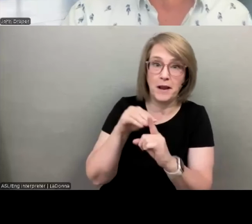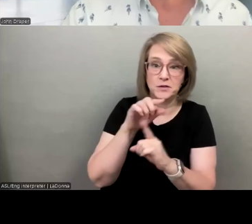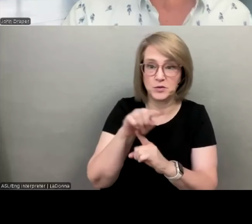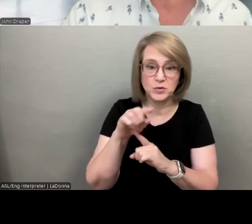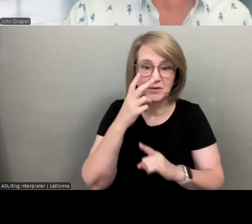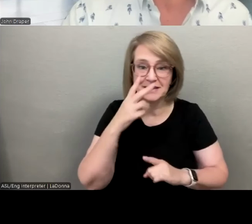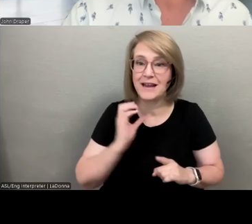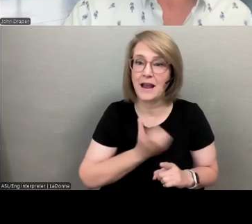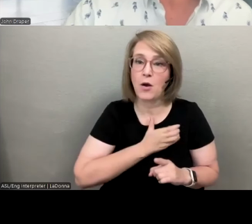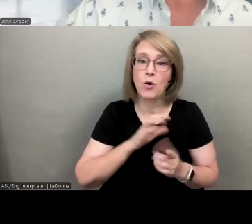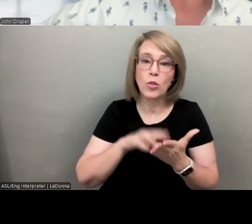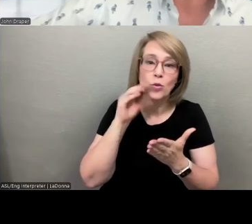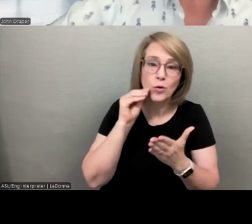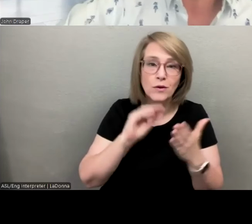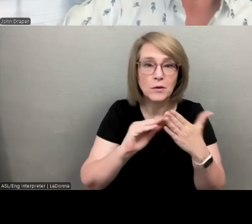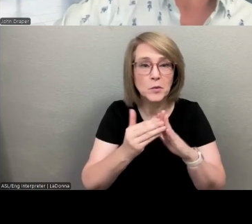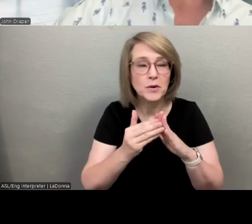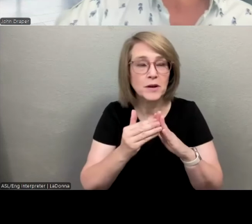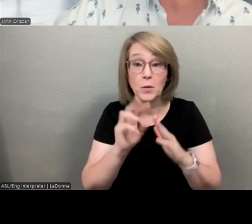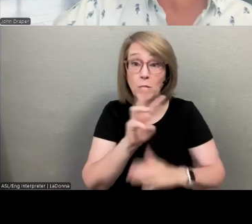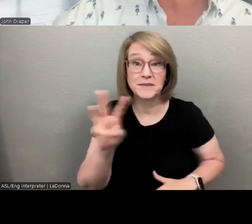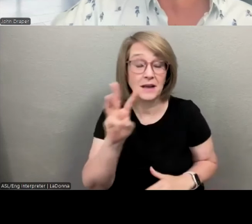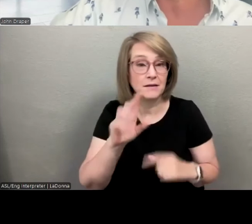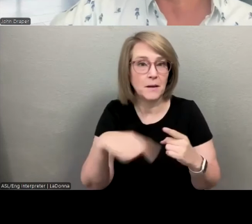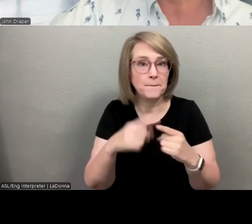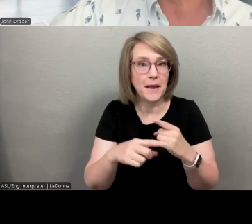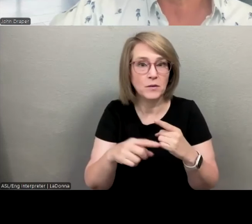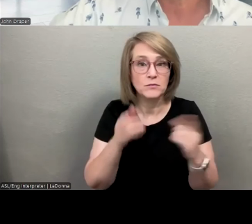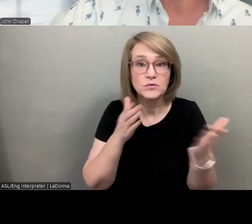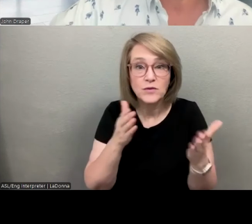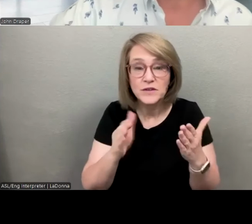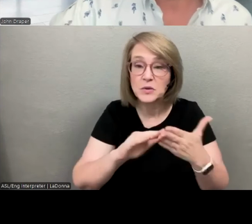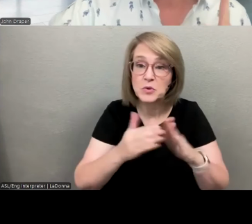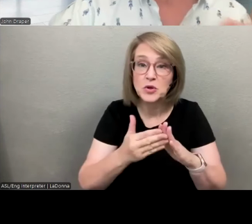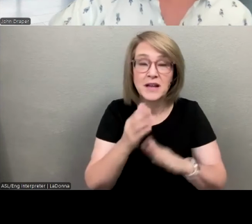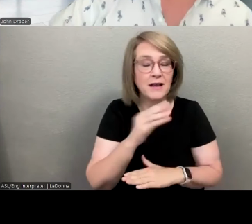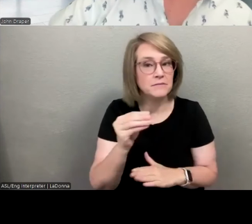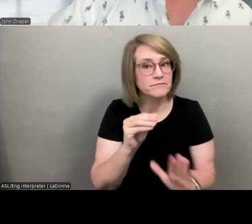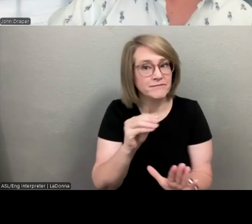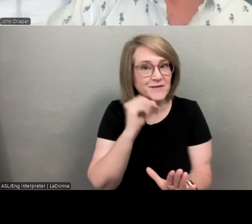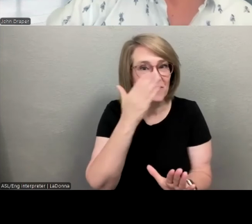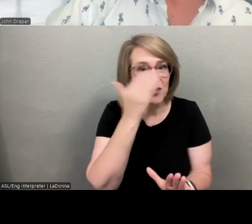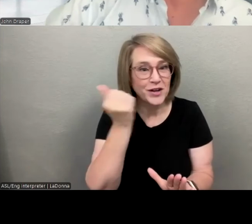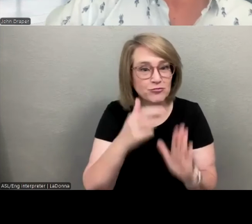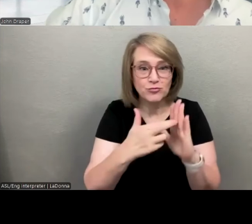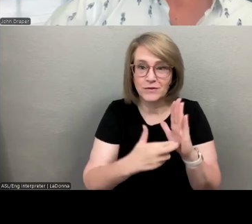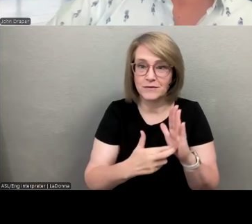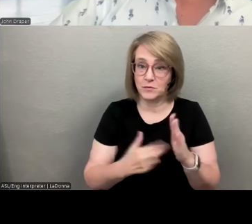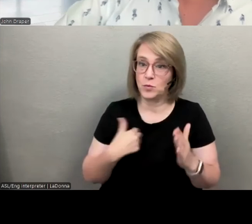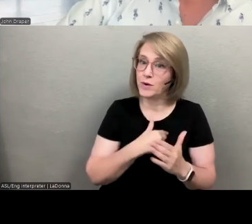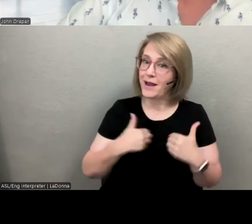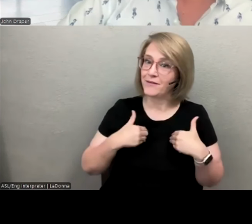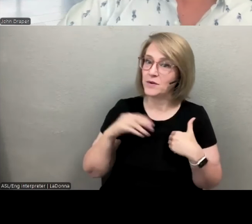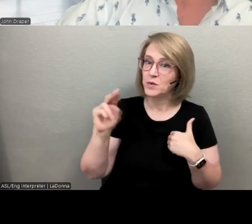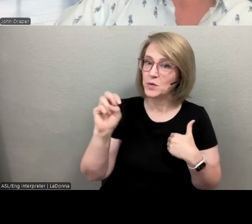Learning Community site to get all the latest information buzzing around the crisis services community. And don't forget to register for the newsletter if you haven't already,